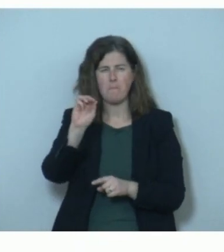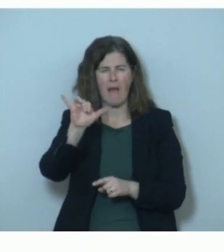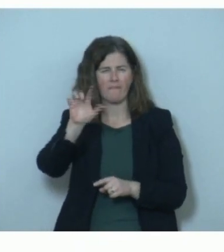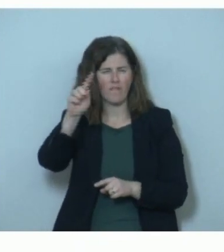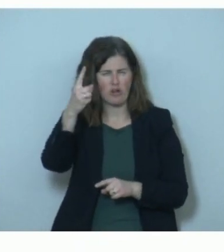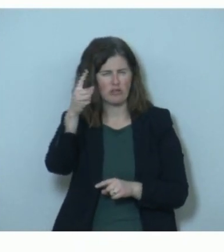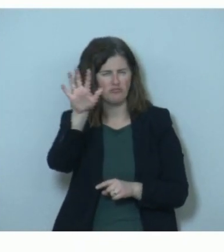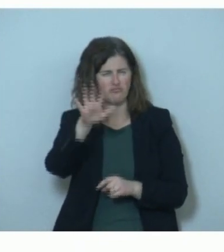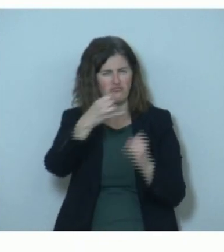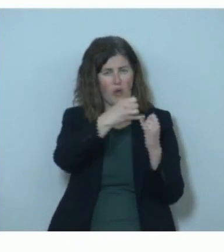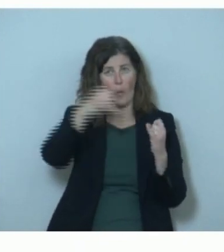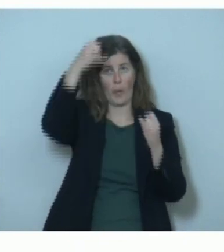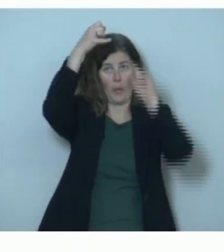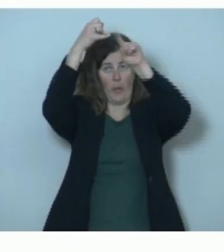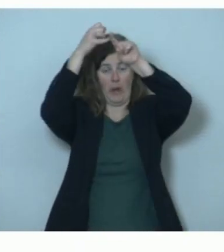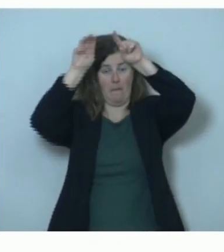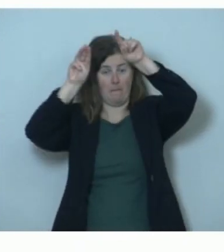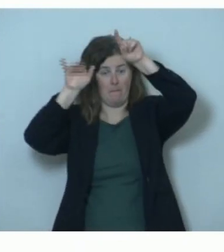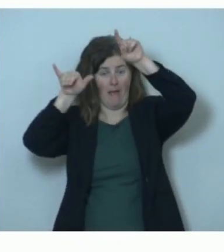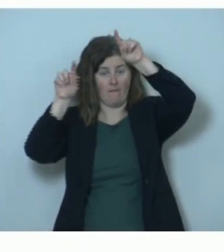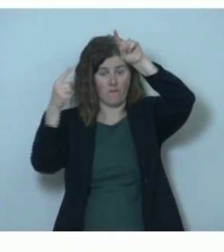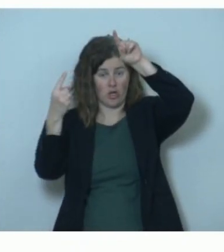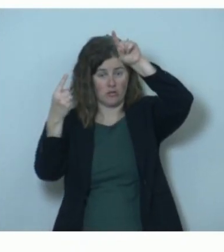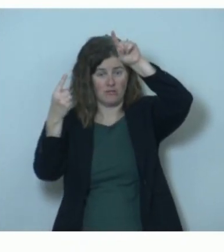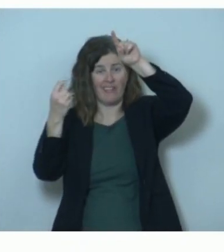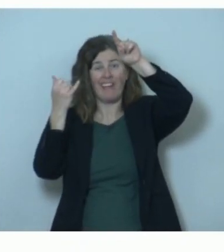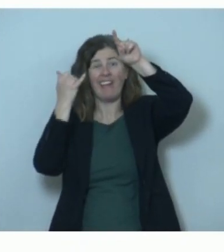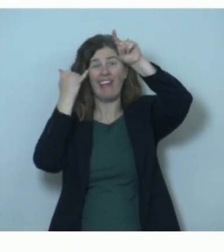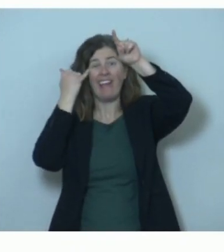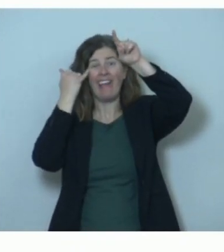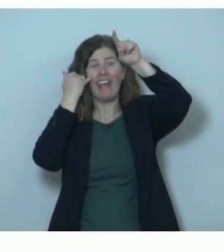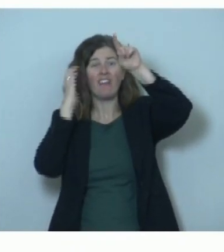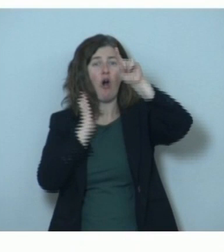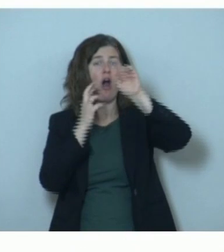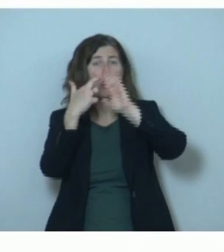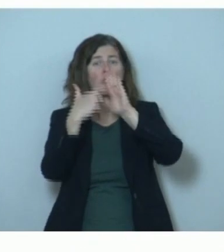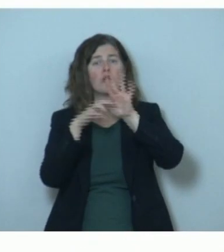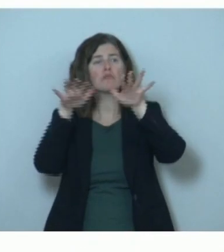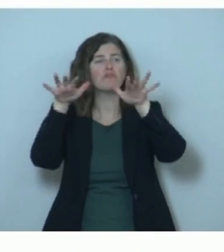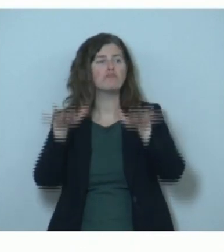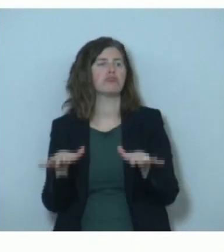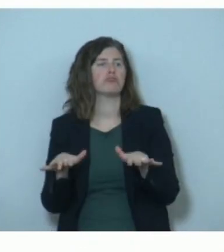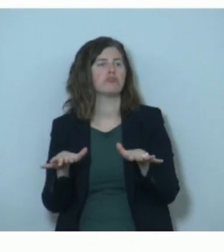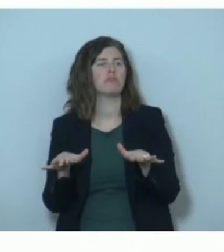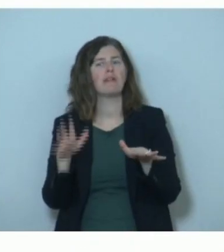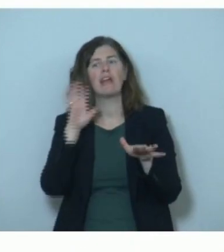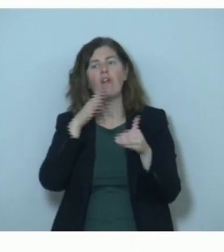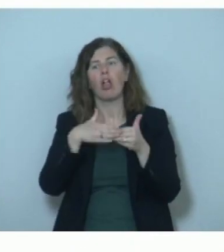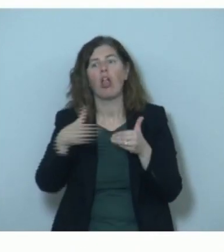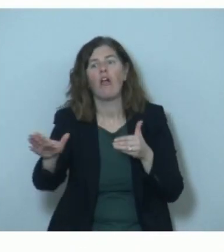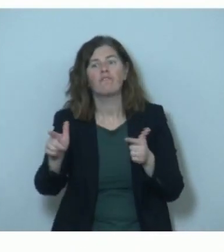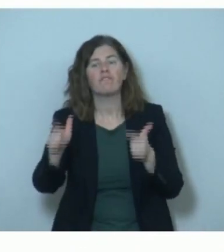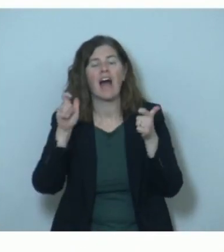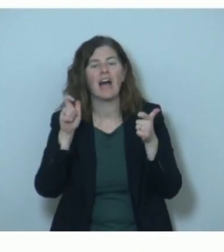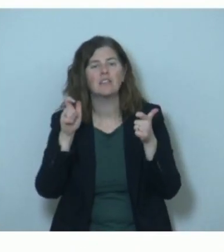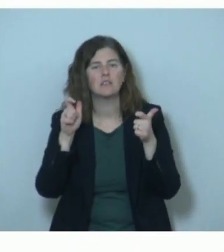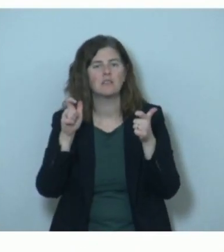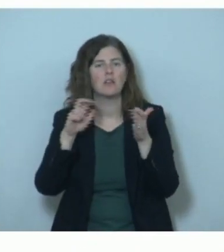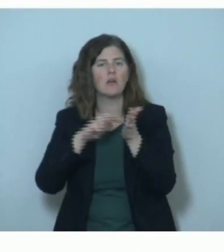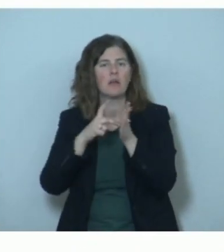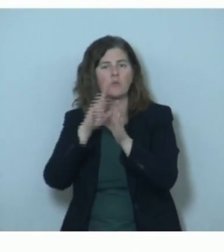Now, if we relax social distancing or if reopening goes too quickly and we see